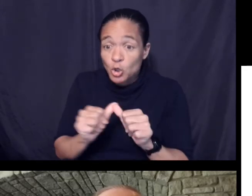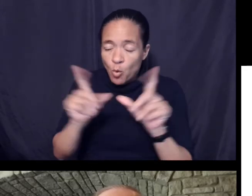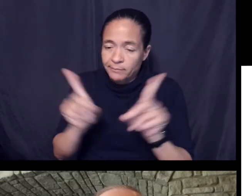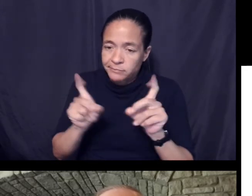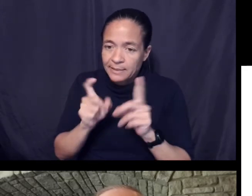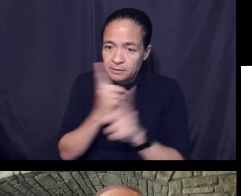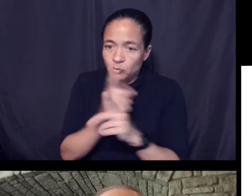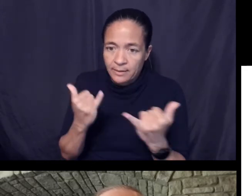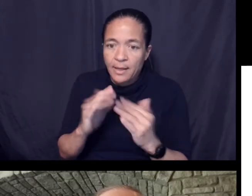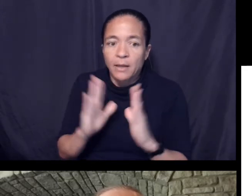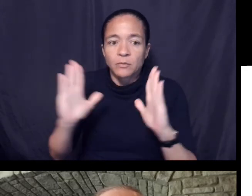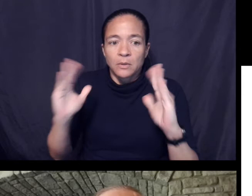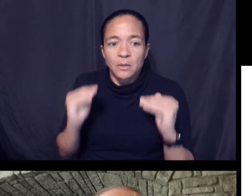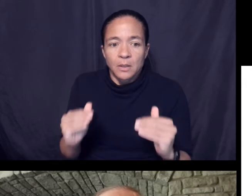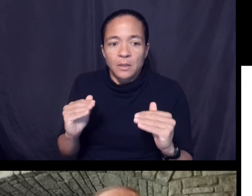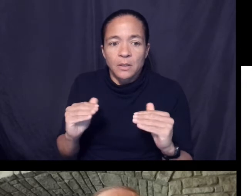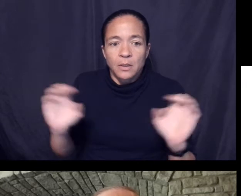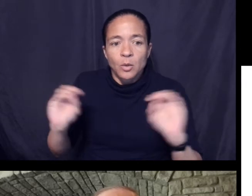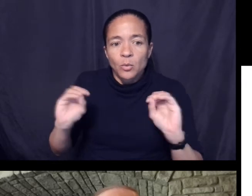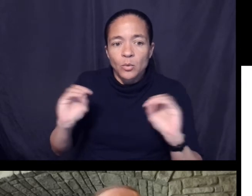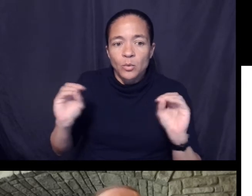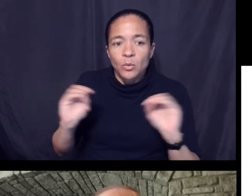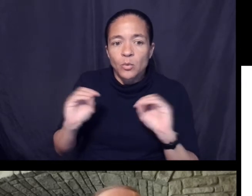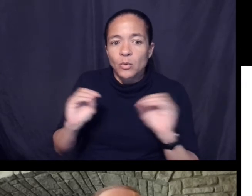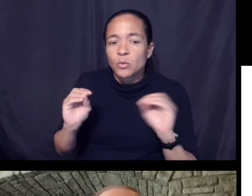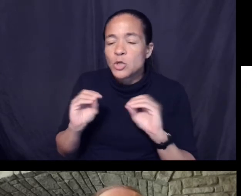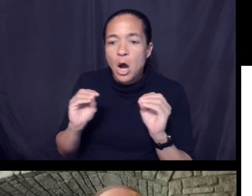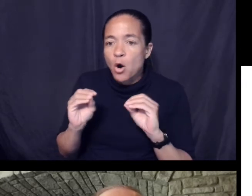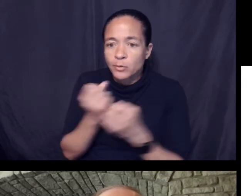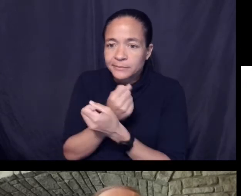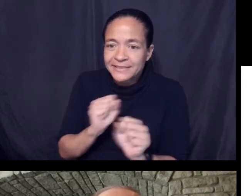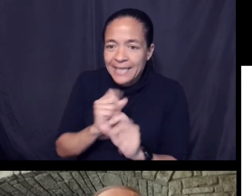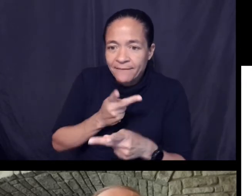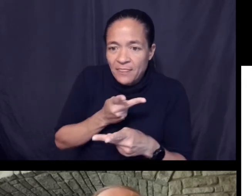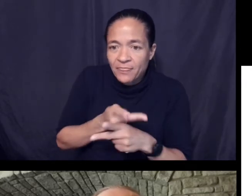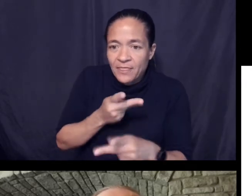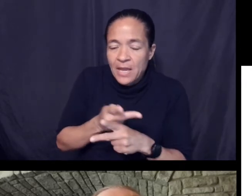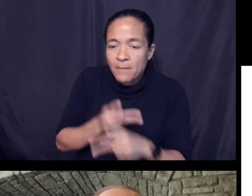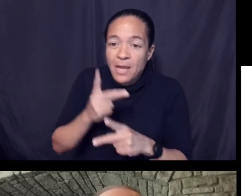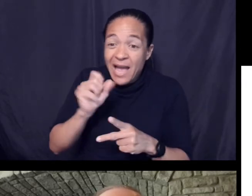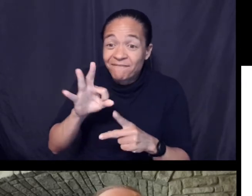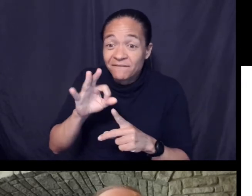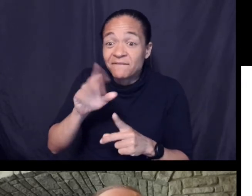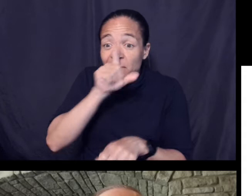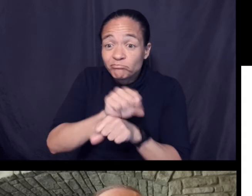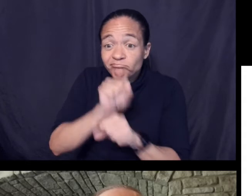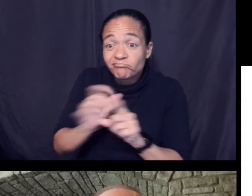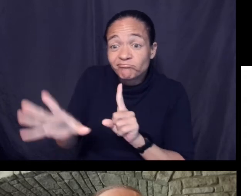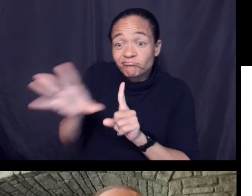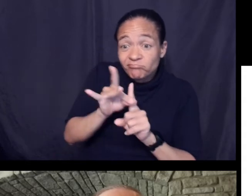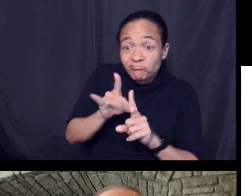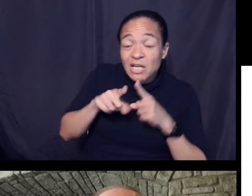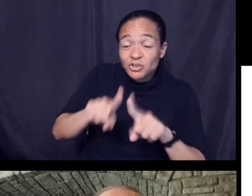study at the present time. So no efficacious and safe therapy are available for the treatment of maternal or